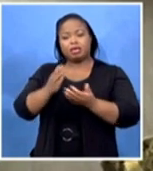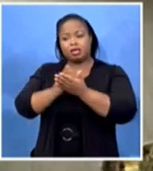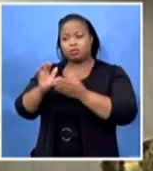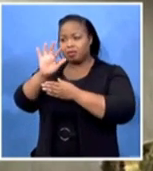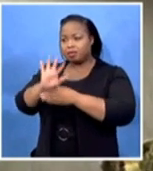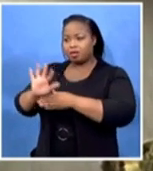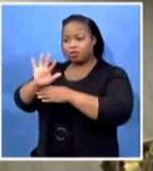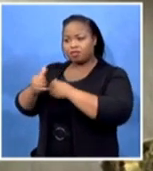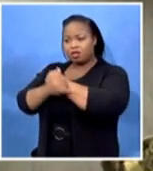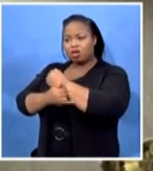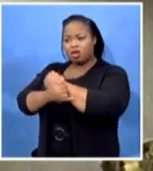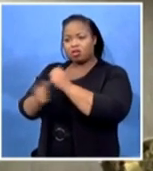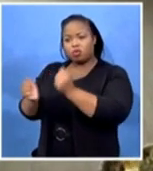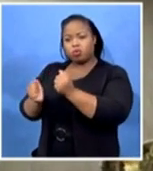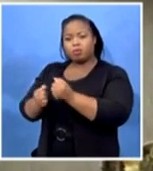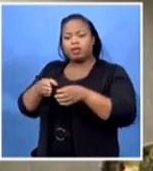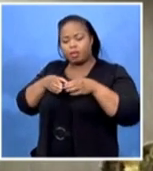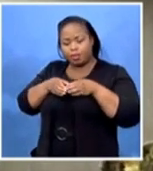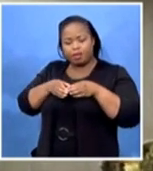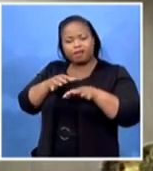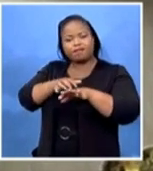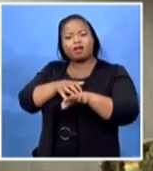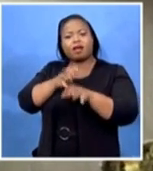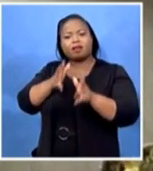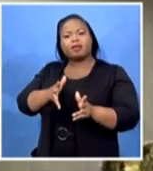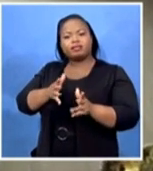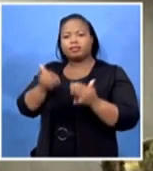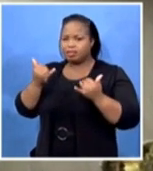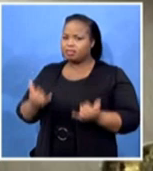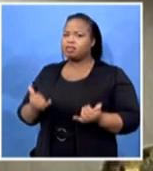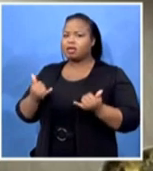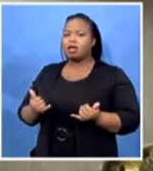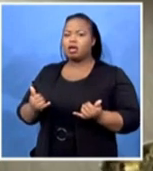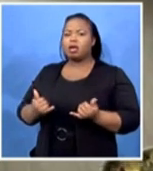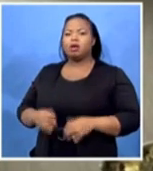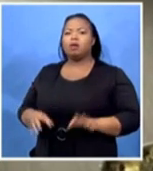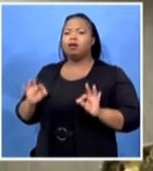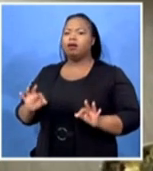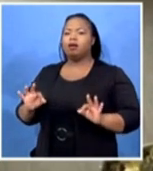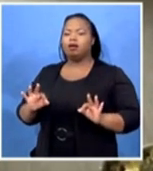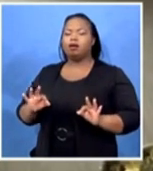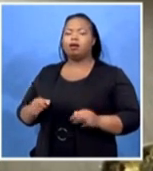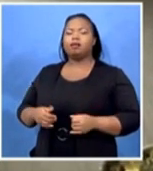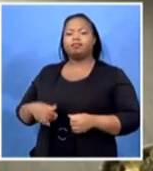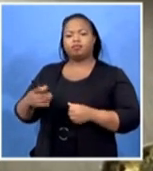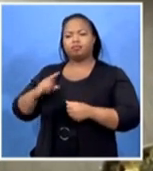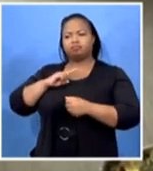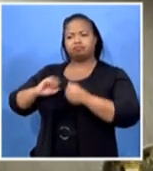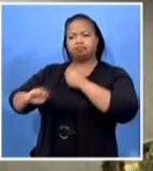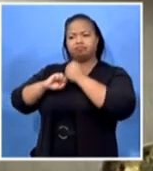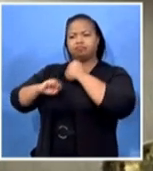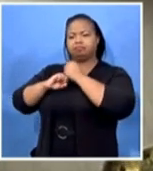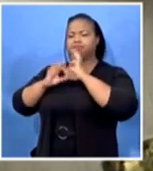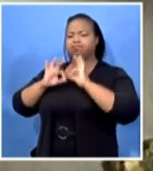farmers are in a very good mood to get that support. And also because there's